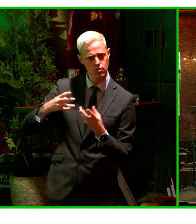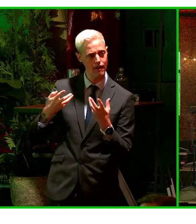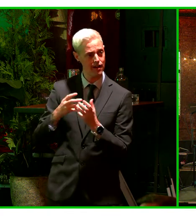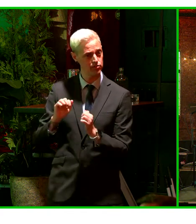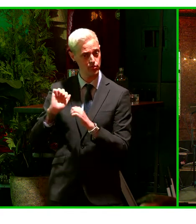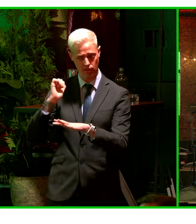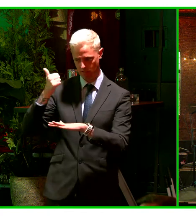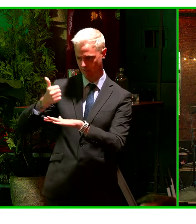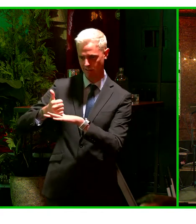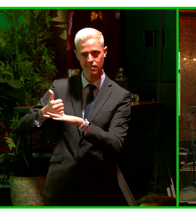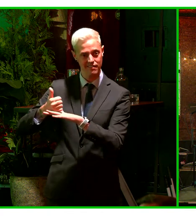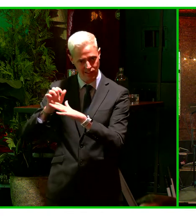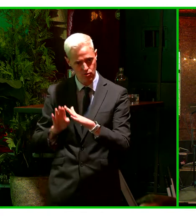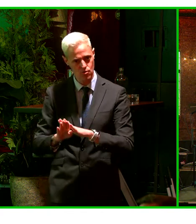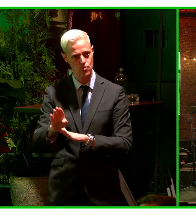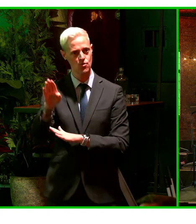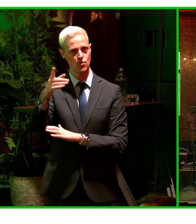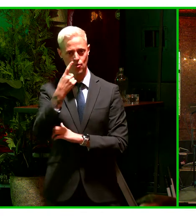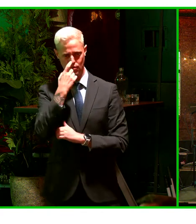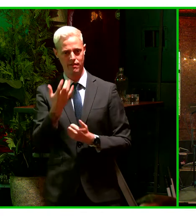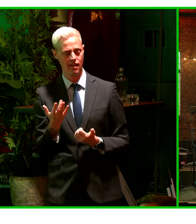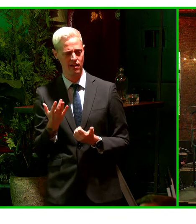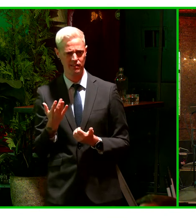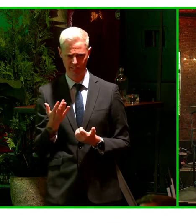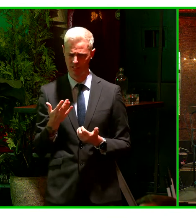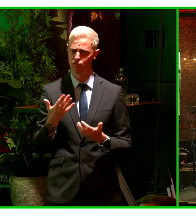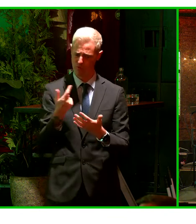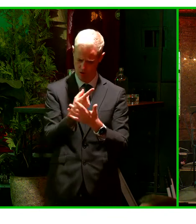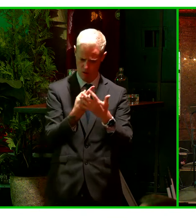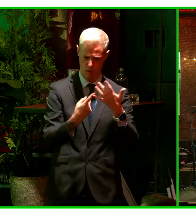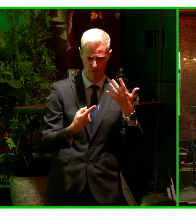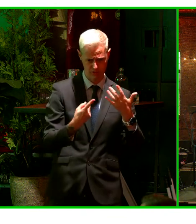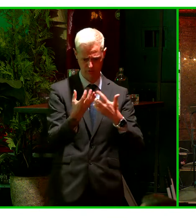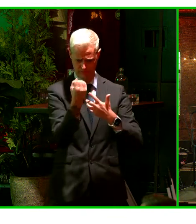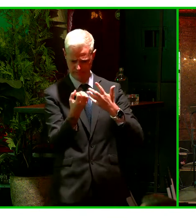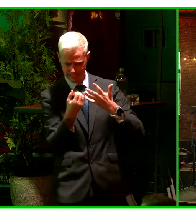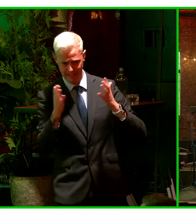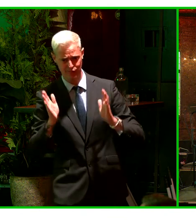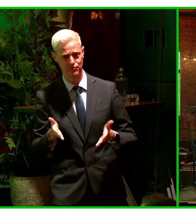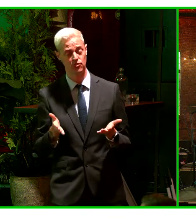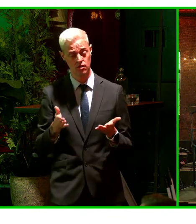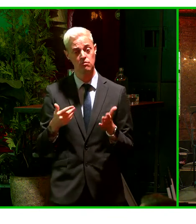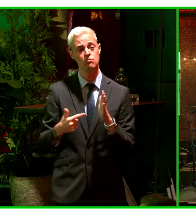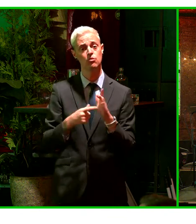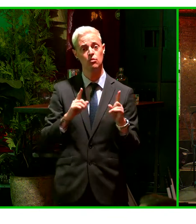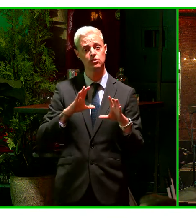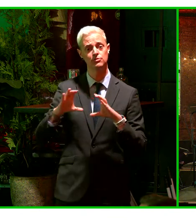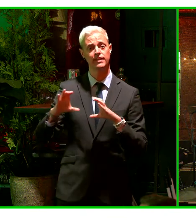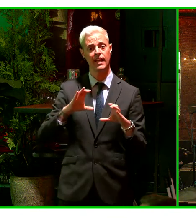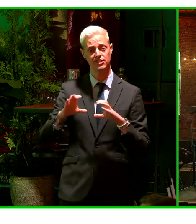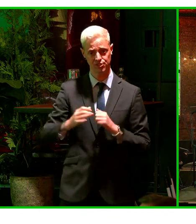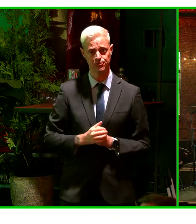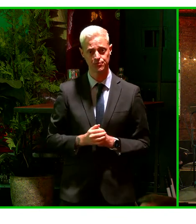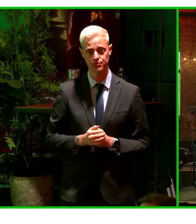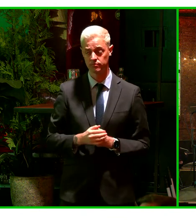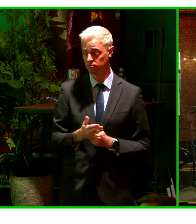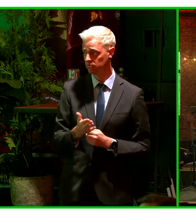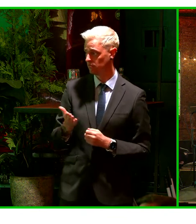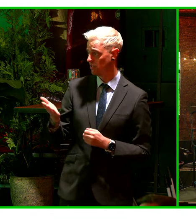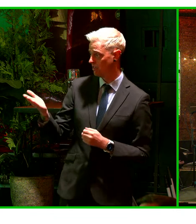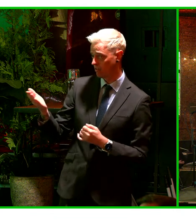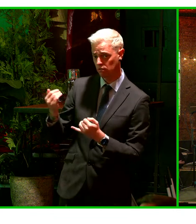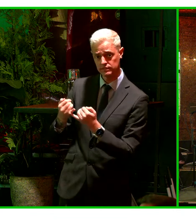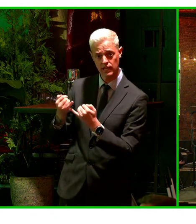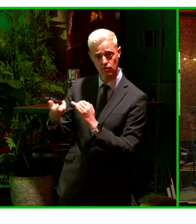to do, but I think that it's all about communication for me. Mm-hmm. And Sarah, is there anything you want to pick up on from the